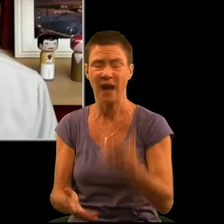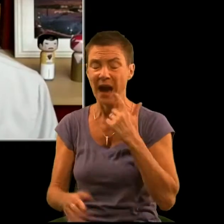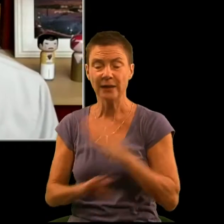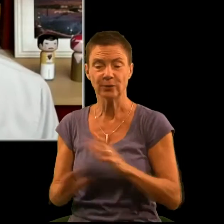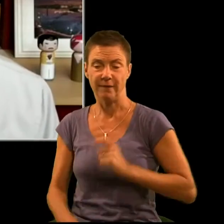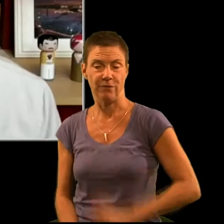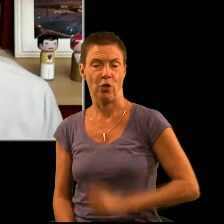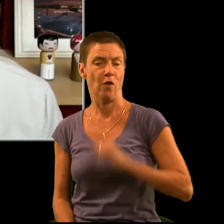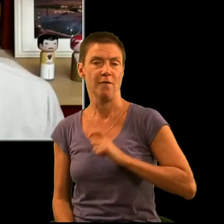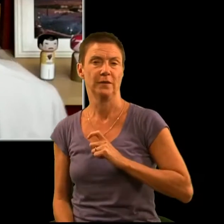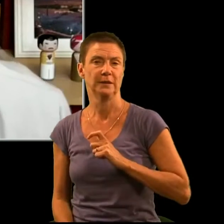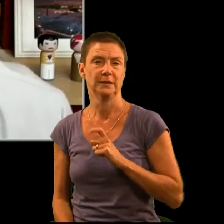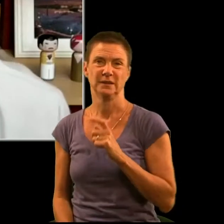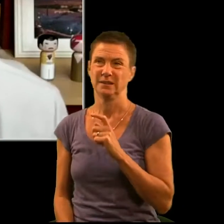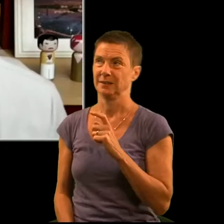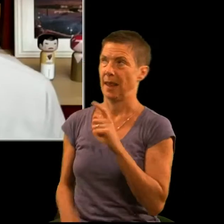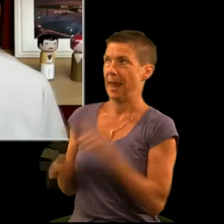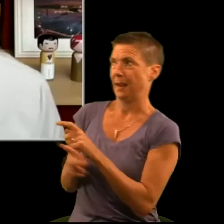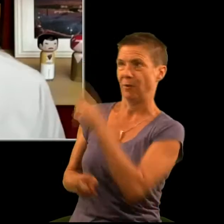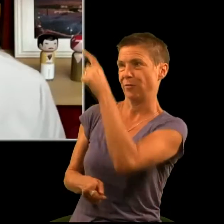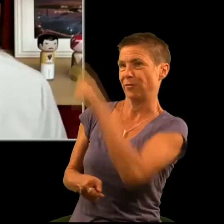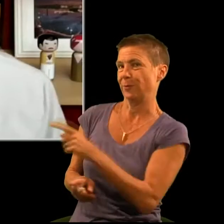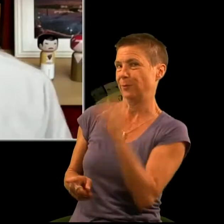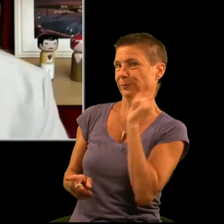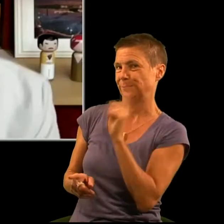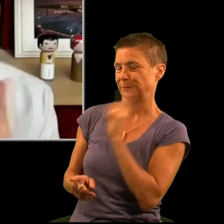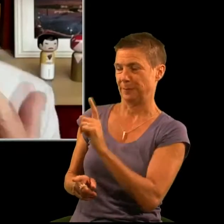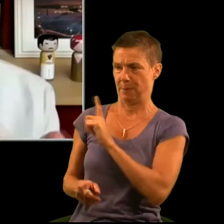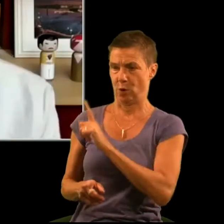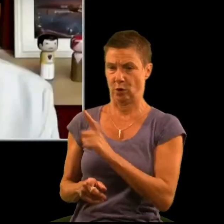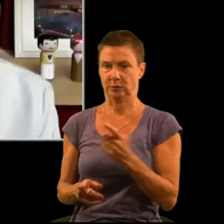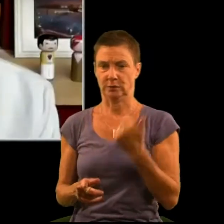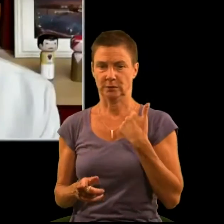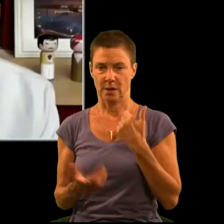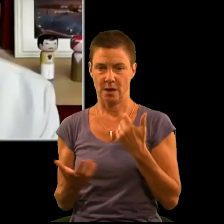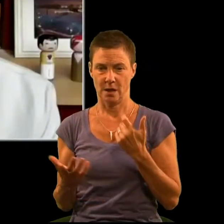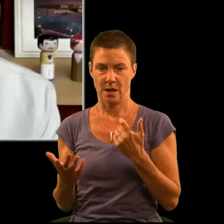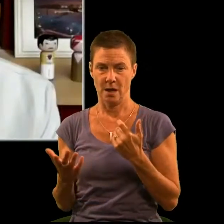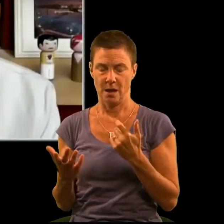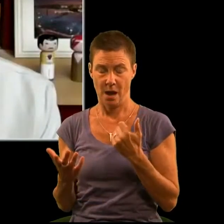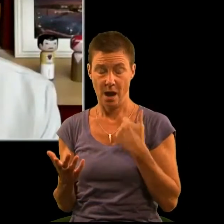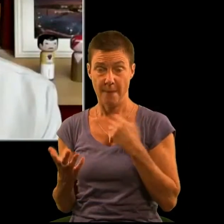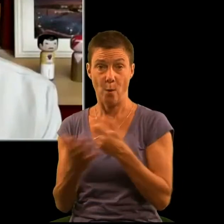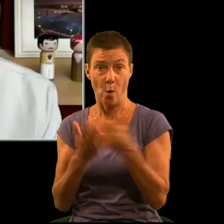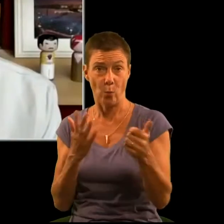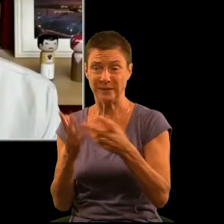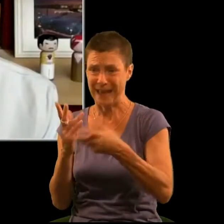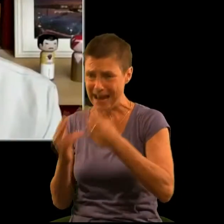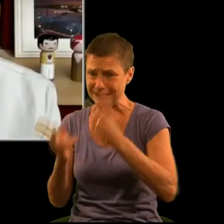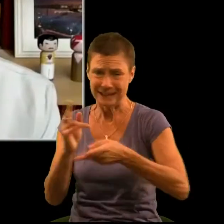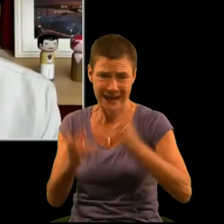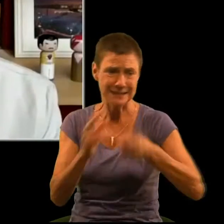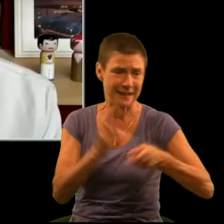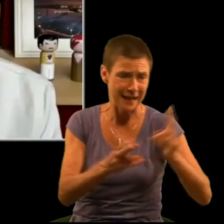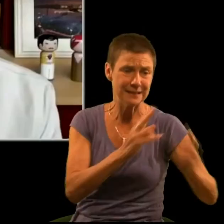writing that the Kiran and Cressida have, because when I read my stuff, I'm literally editing it as I